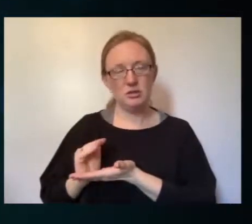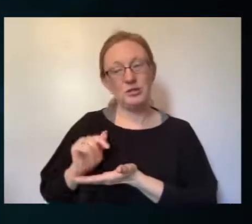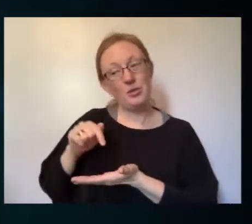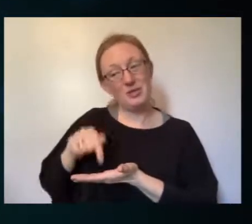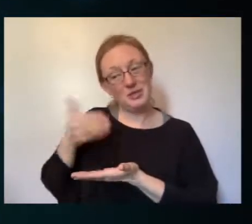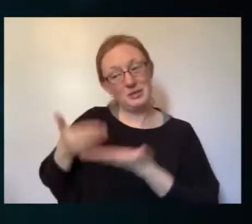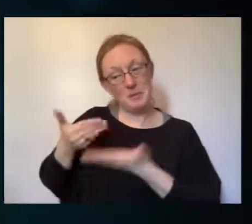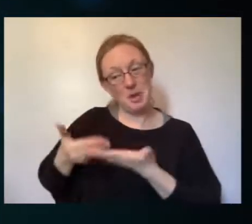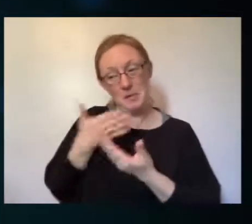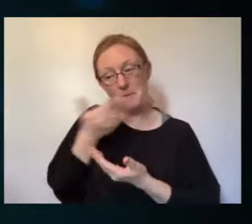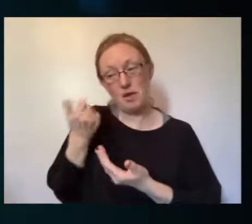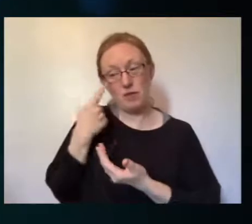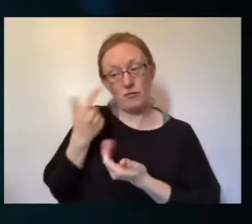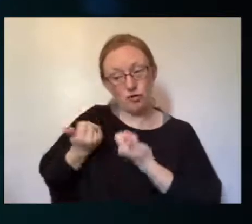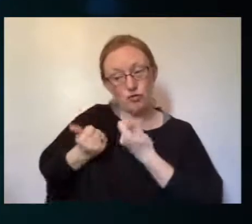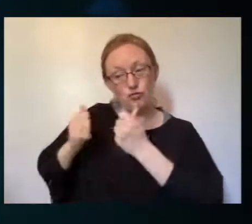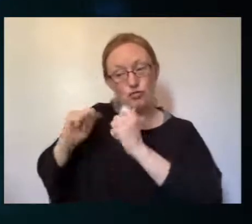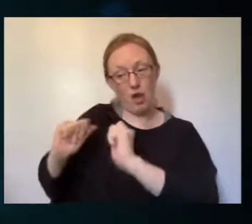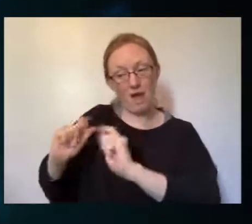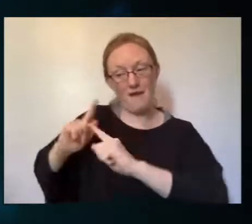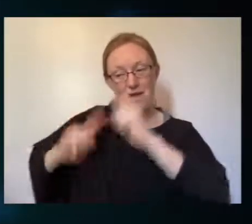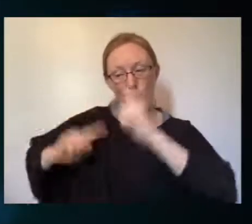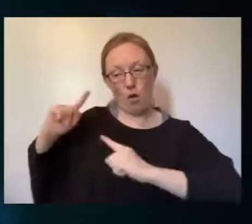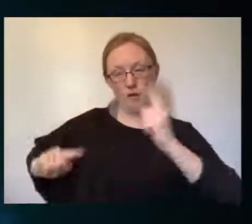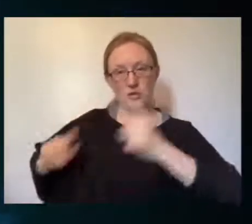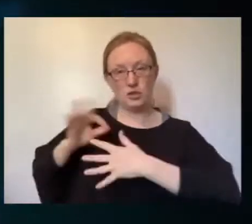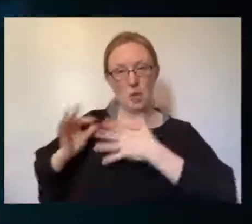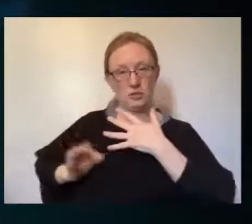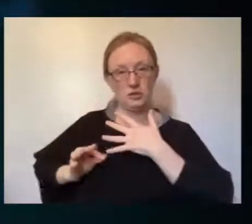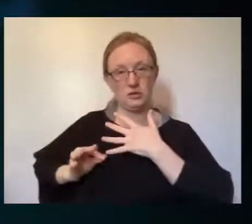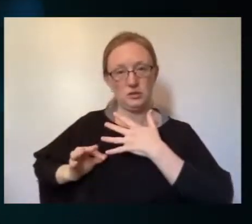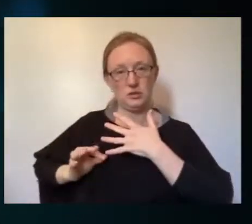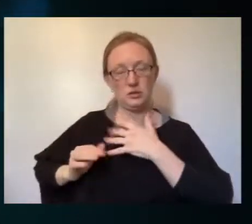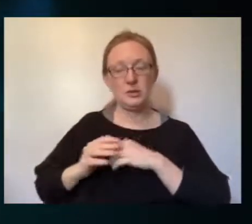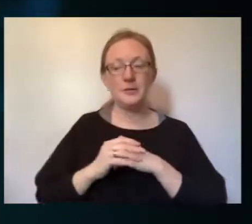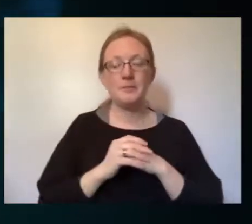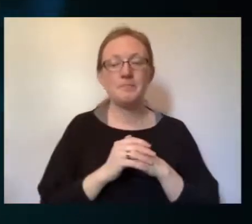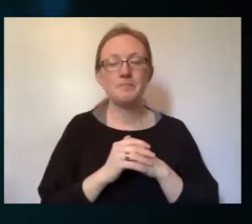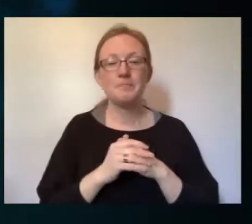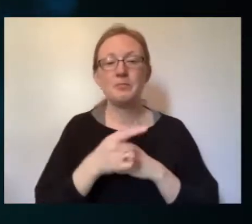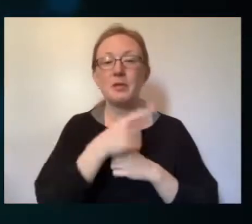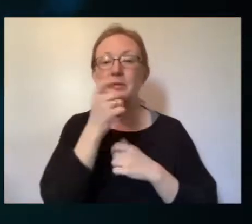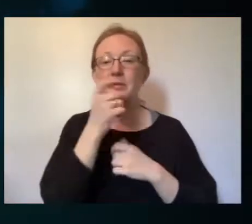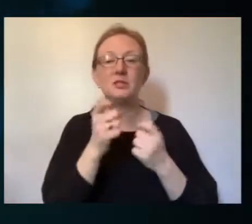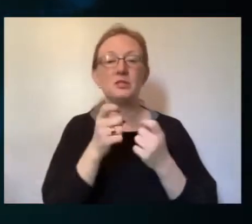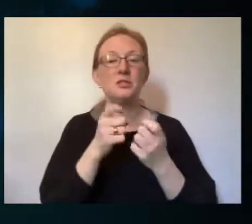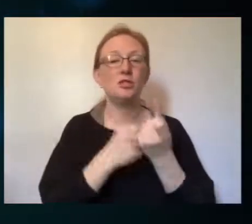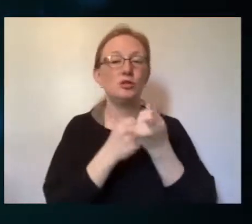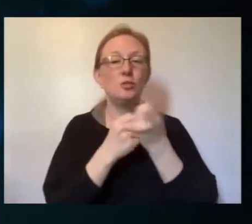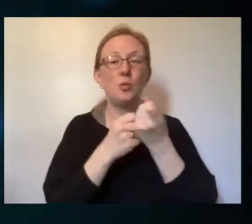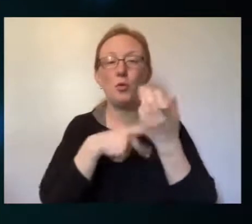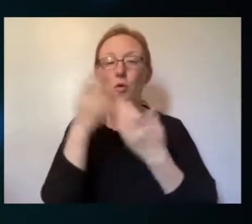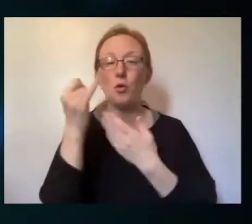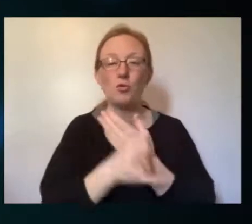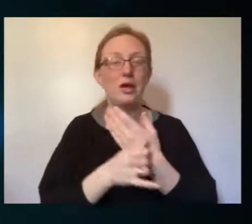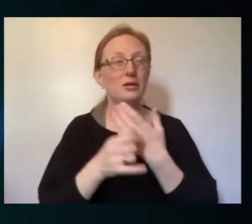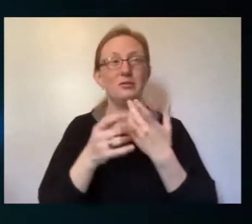by SIGCHI generally and will affect lots of the conferences and lots of the support programs that are available.